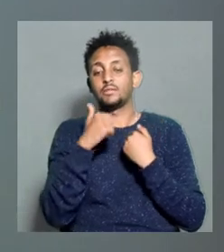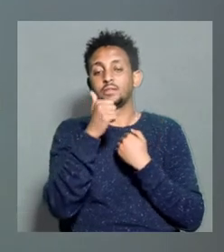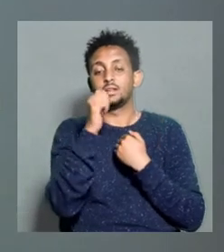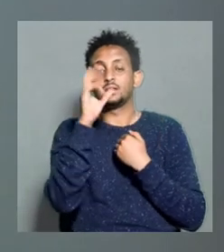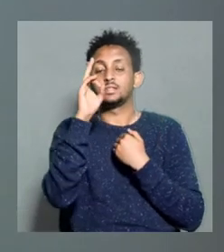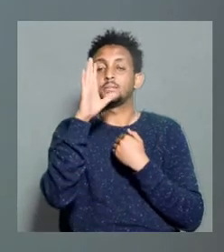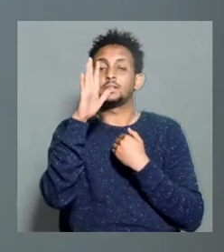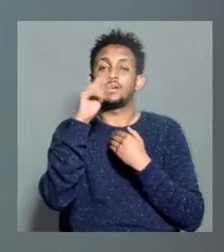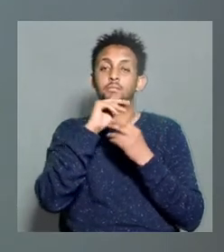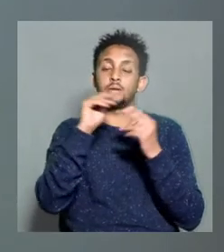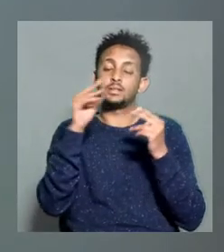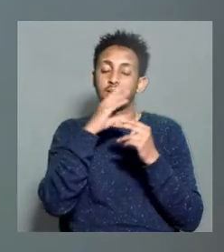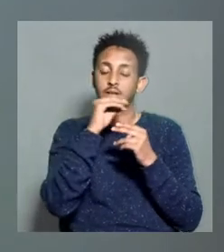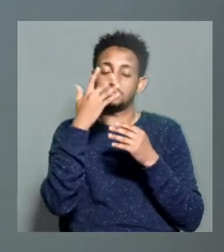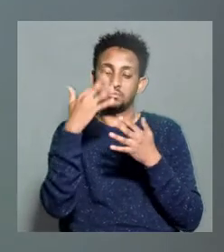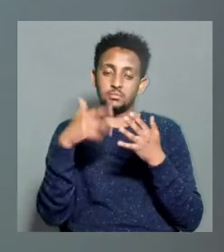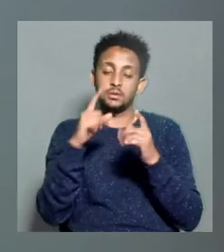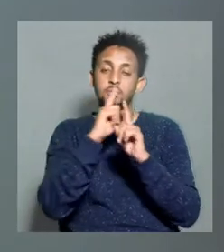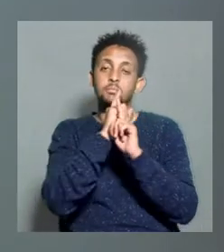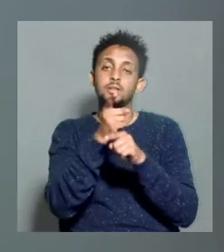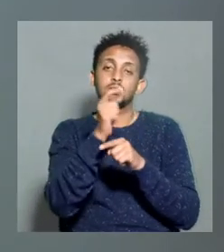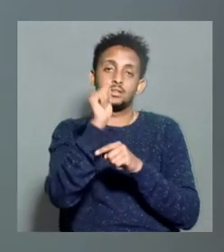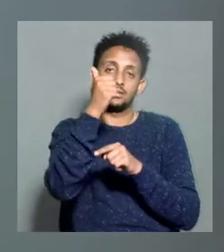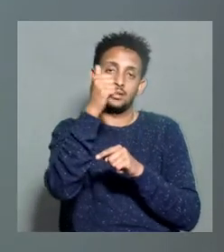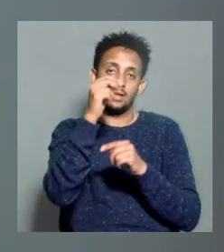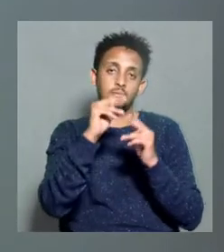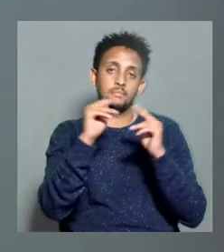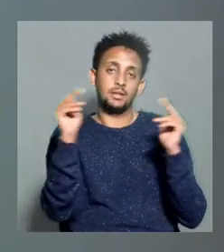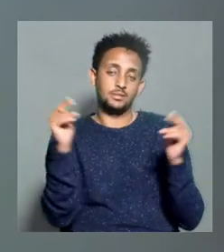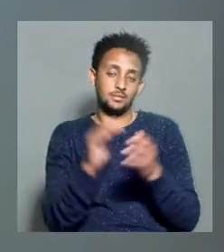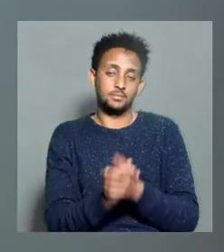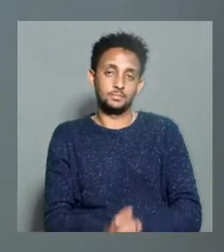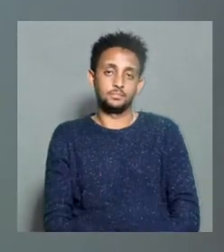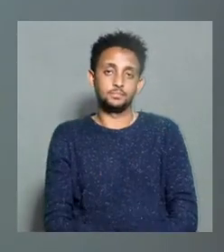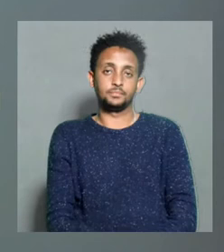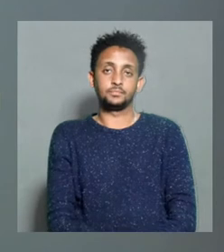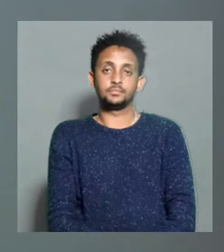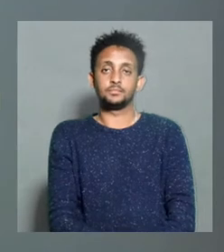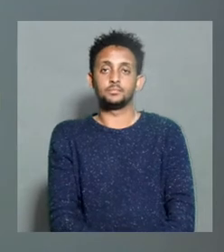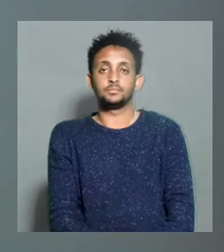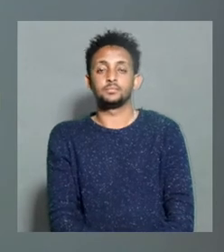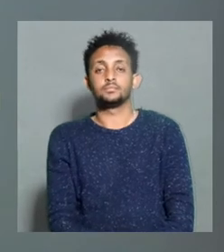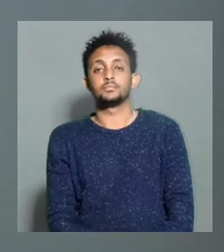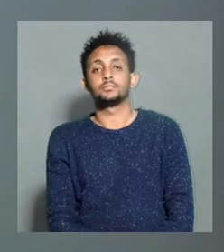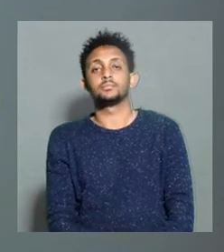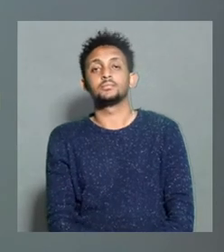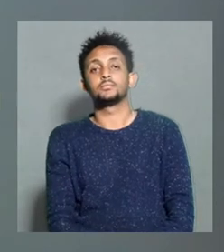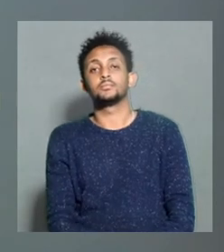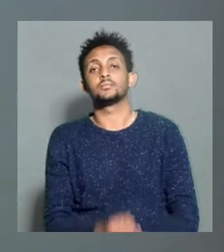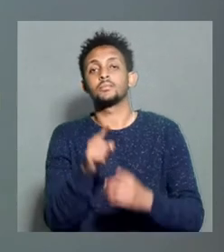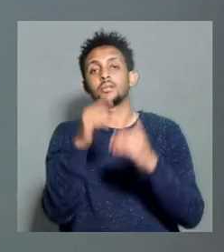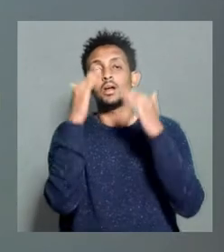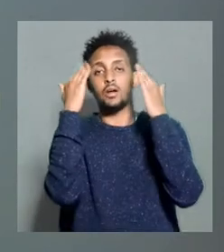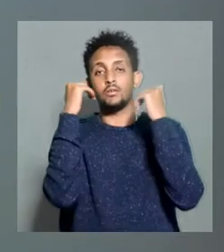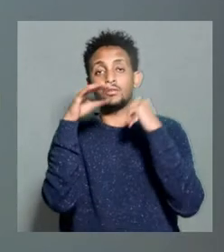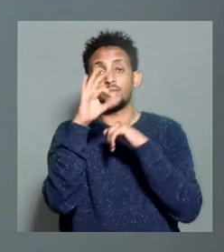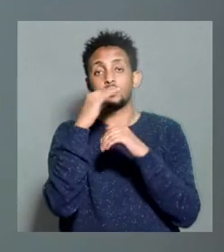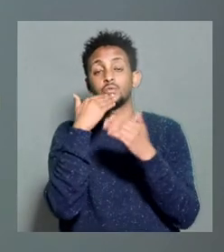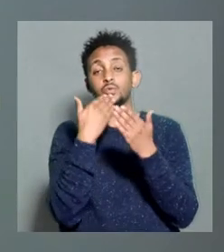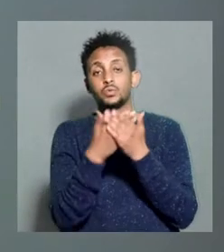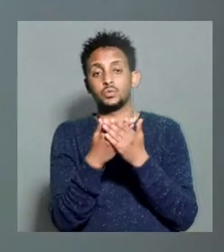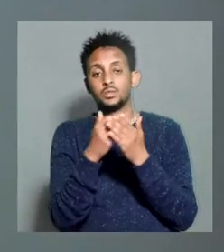we have 10 meters, 75 meters, and so on. So your answer is 10 meters. This is your solution. I hope you have found a